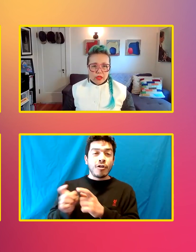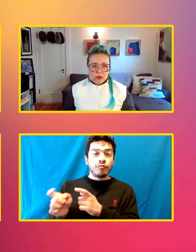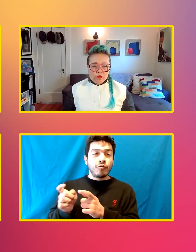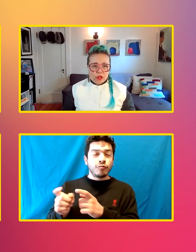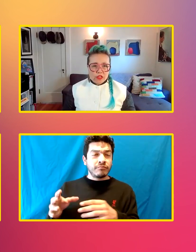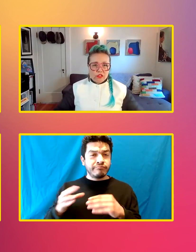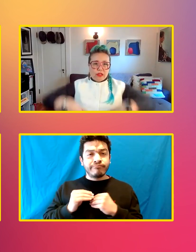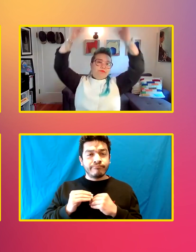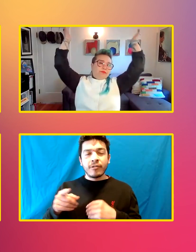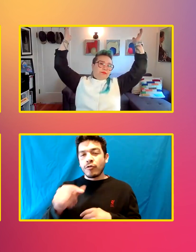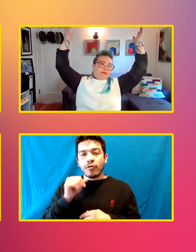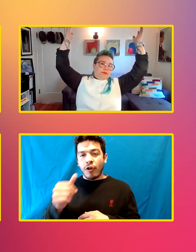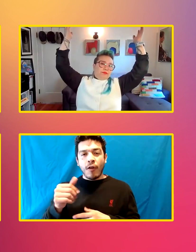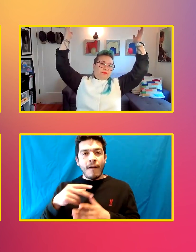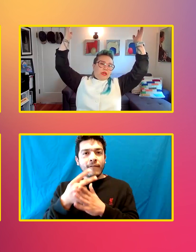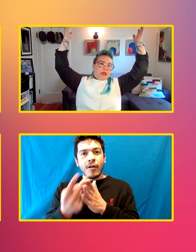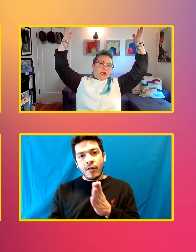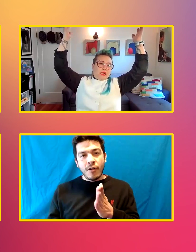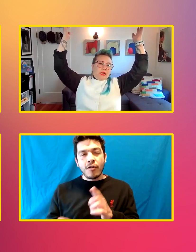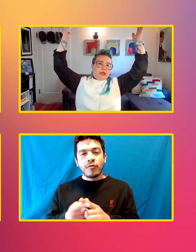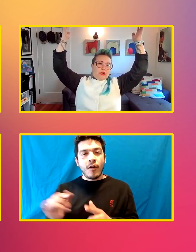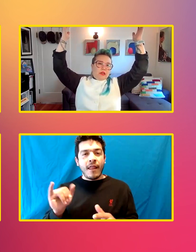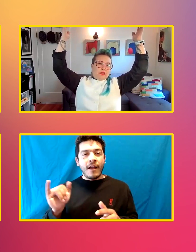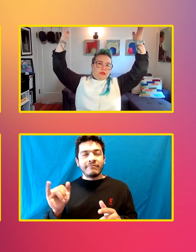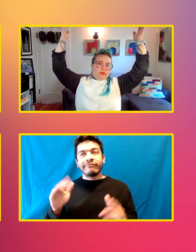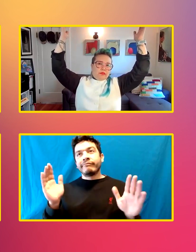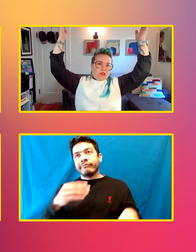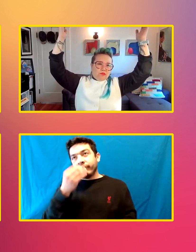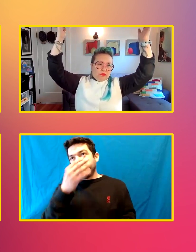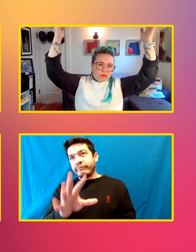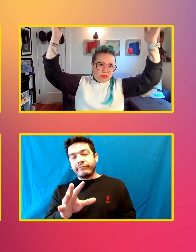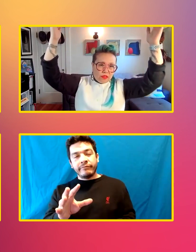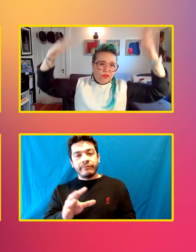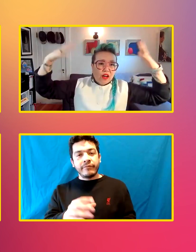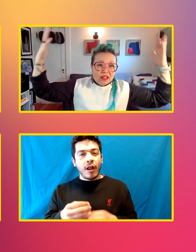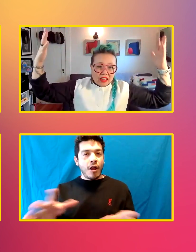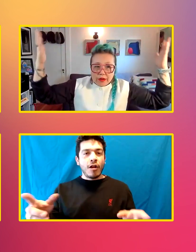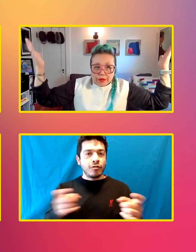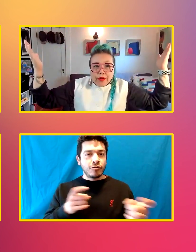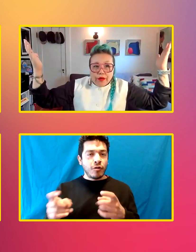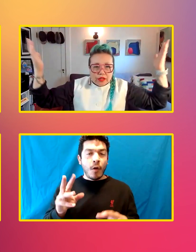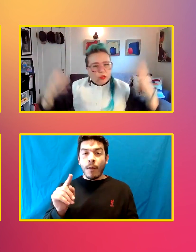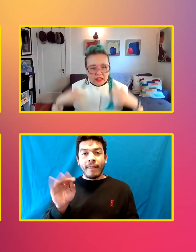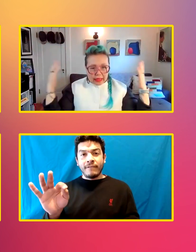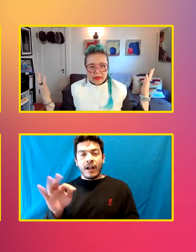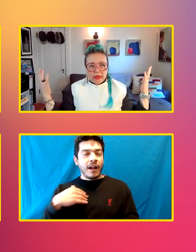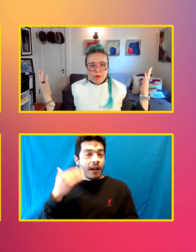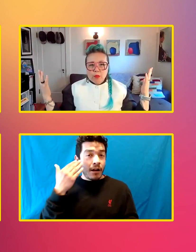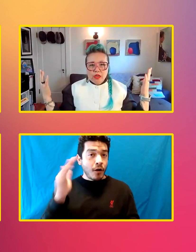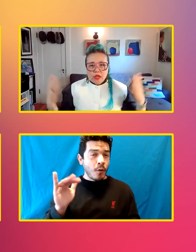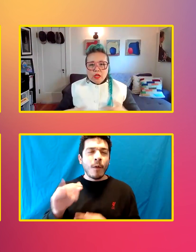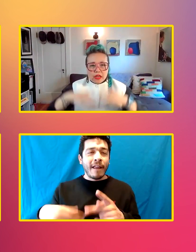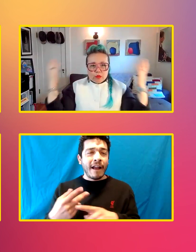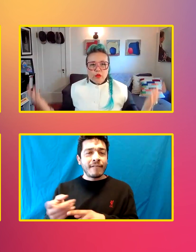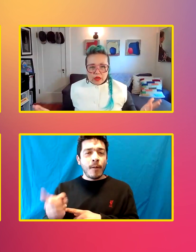so that way you don't fall into like, Mm. you know, the fuck? I don't know, like that kind